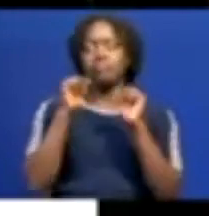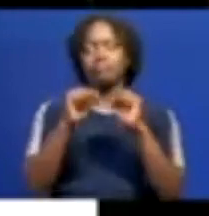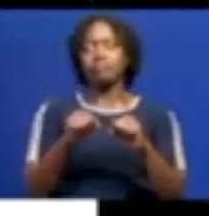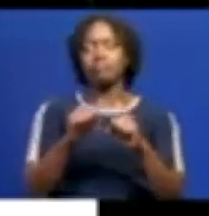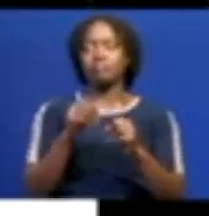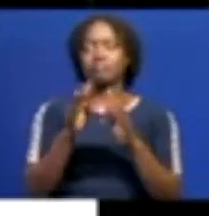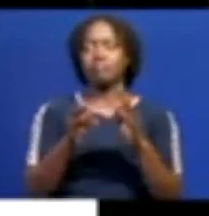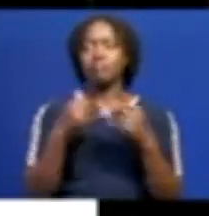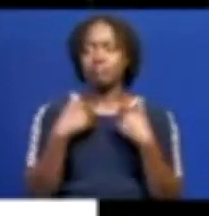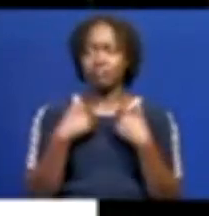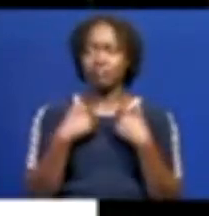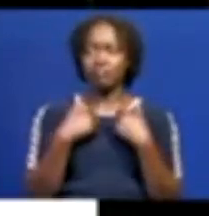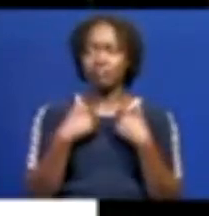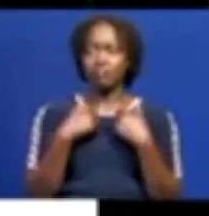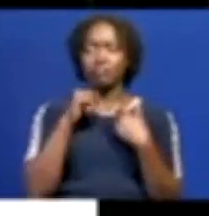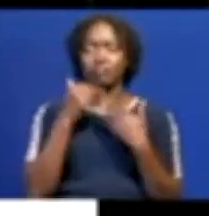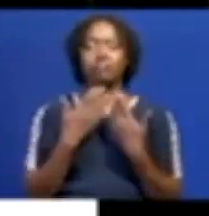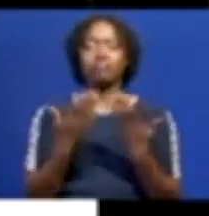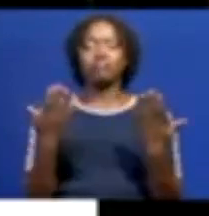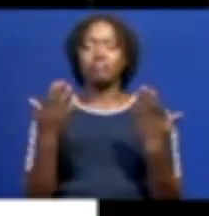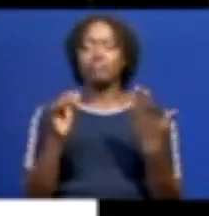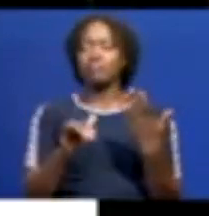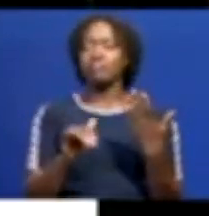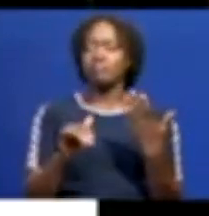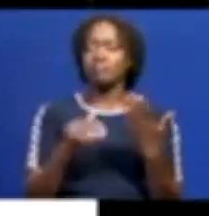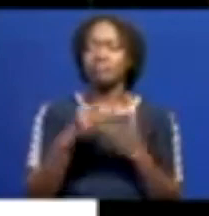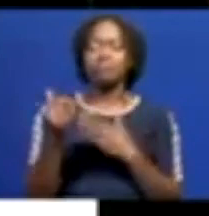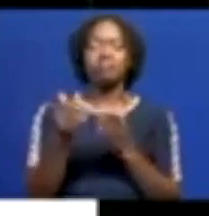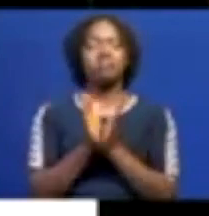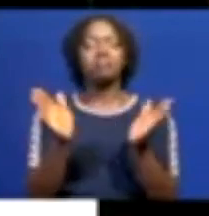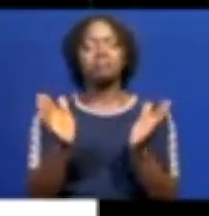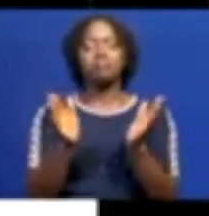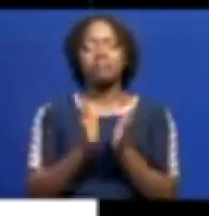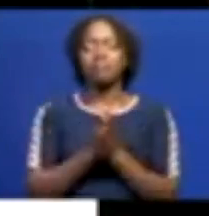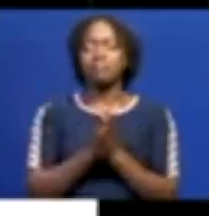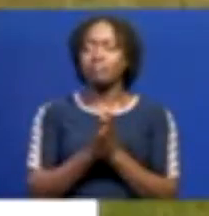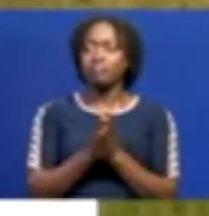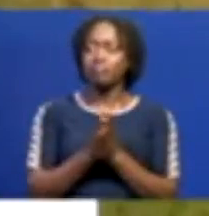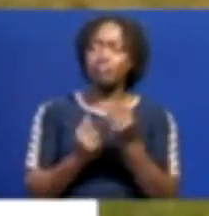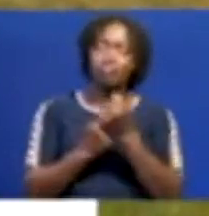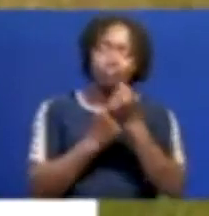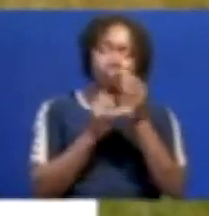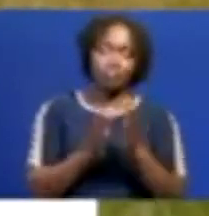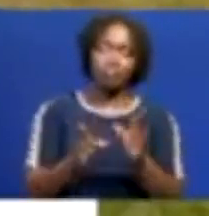if we have an attractive product that we can sell to the general public and to potential sponsors.